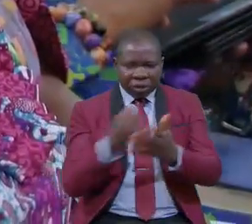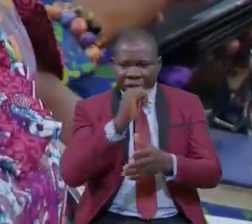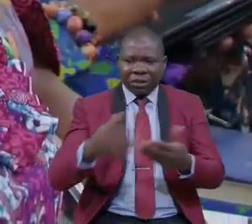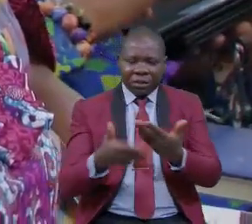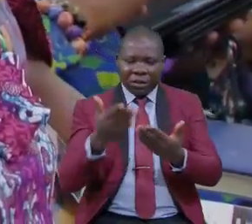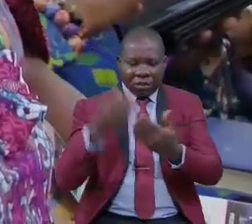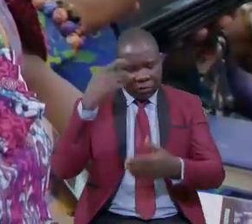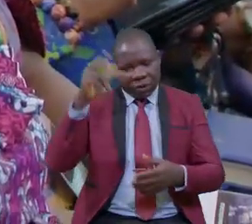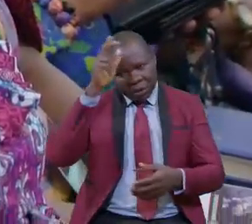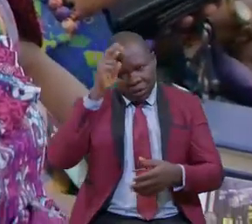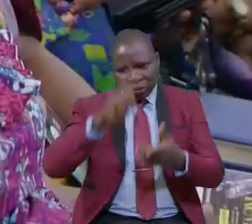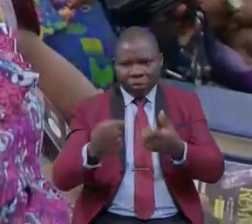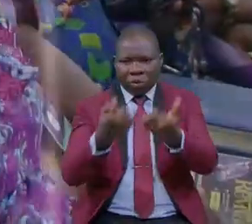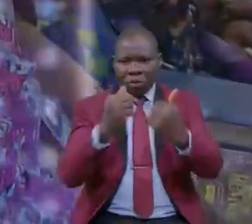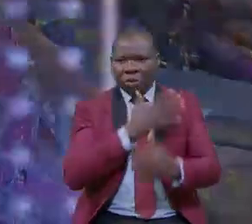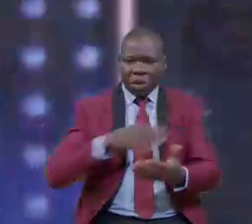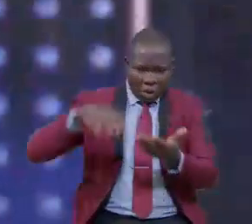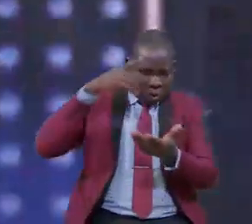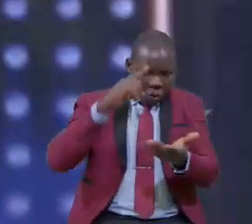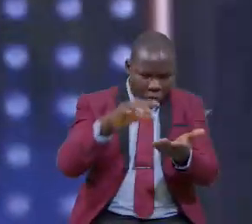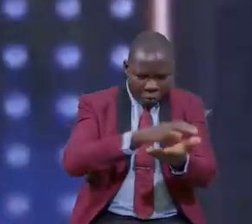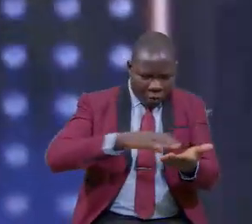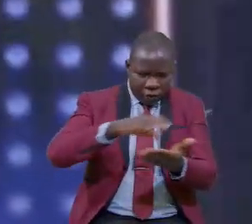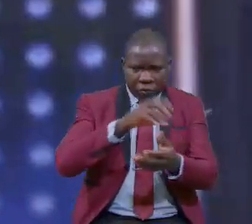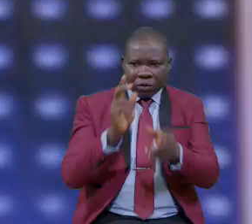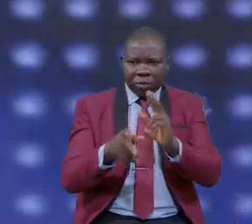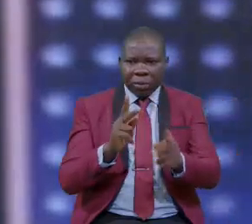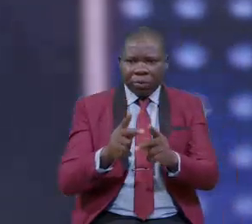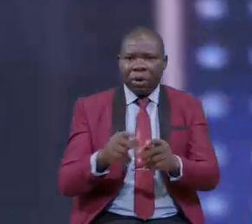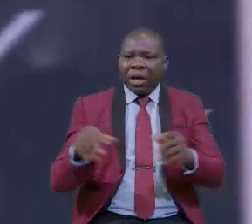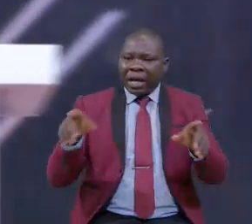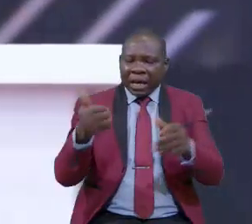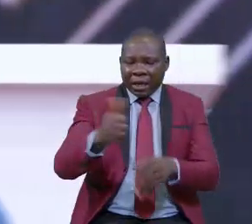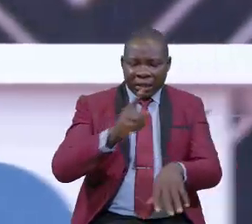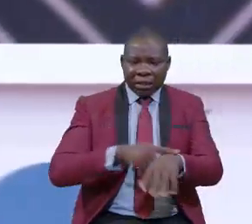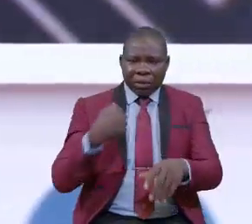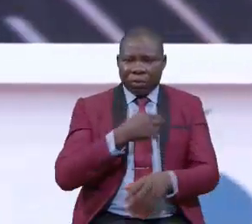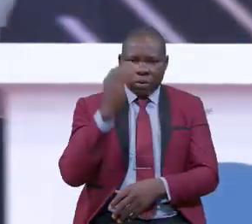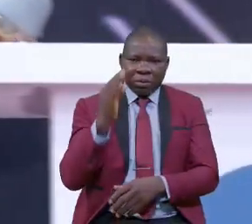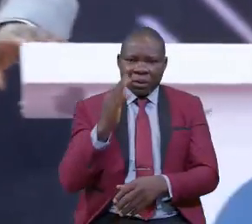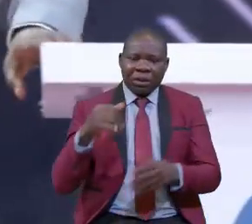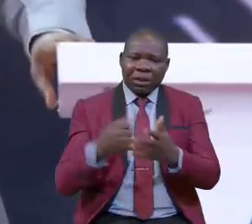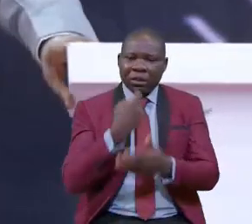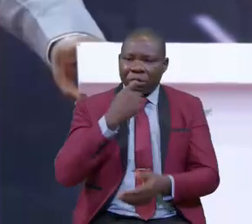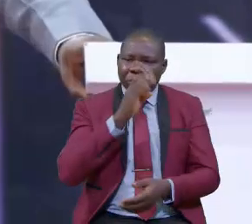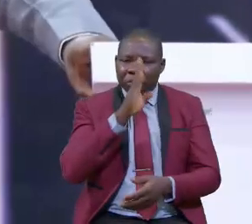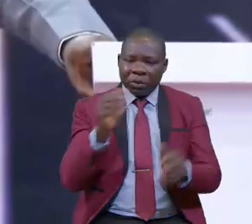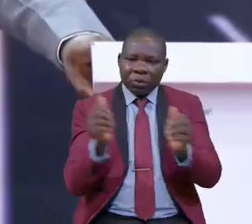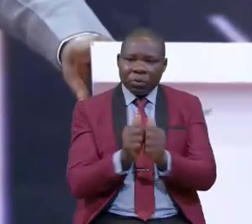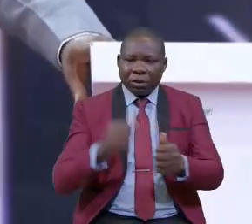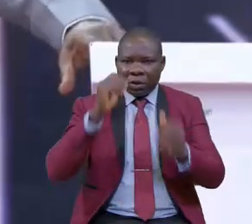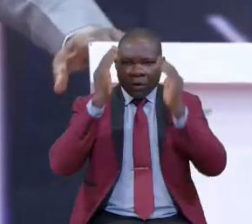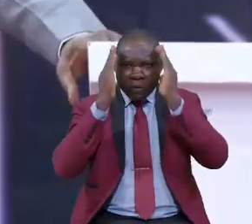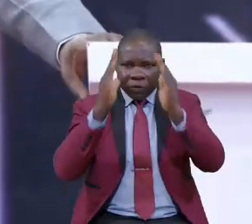us, we minister with focus and freshness. Number three, he ministers with firmness